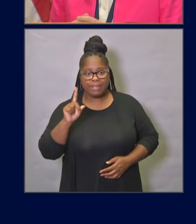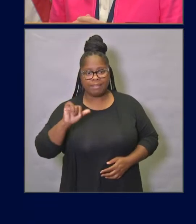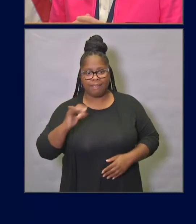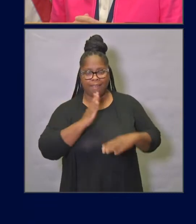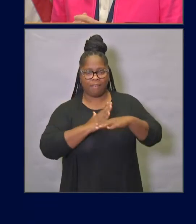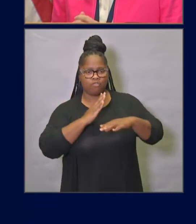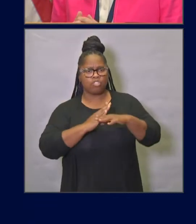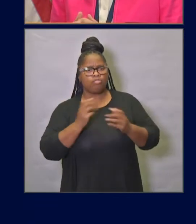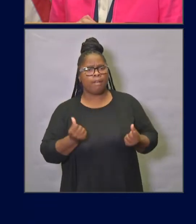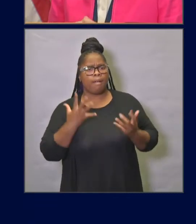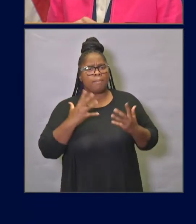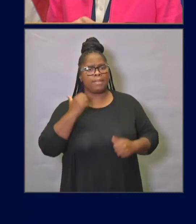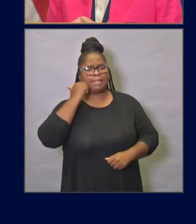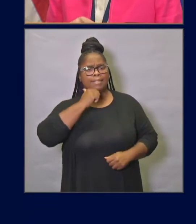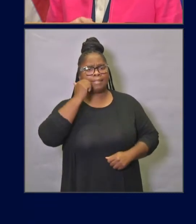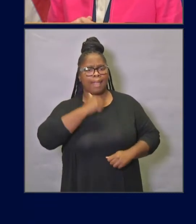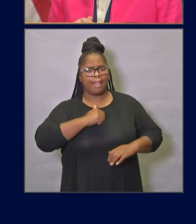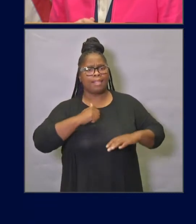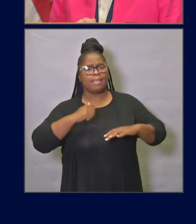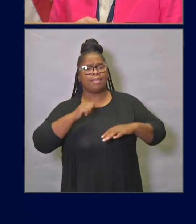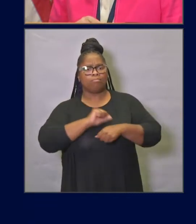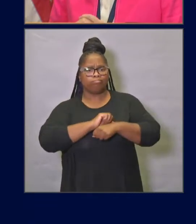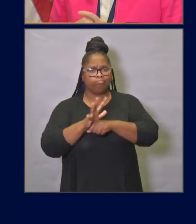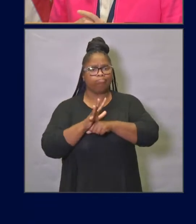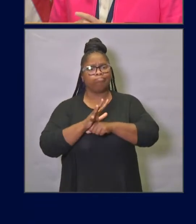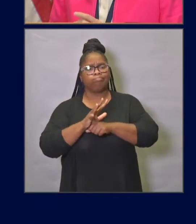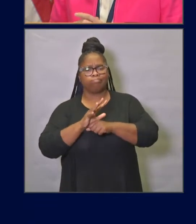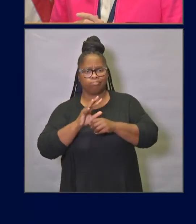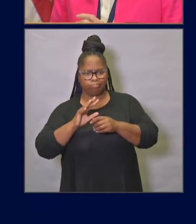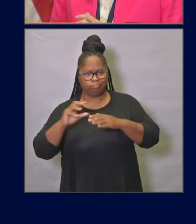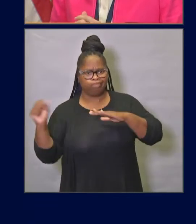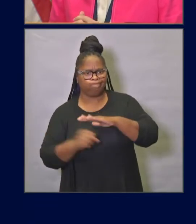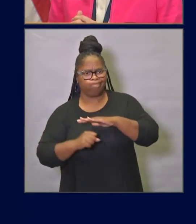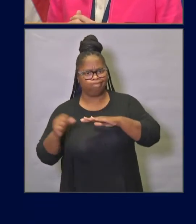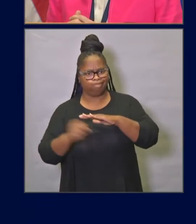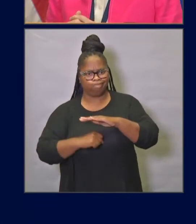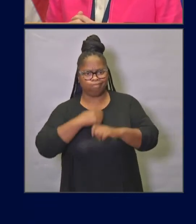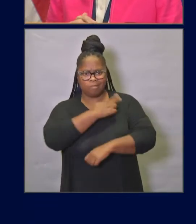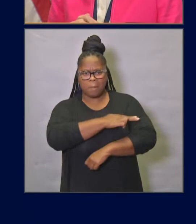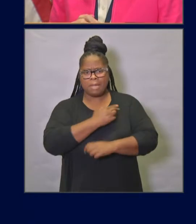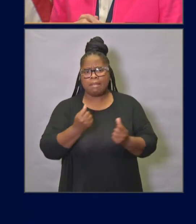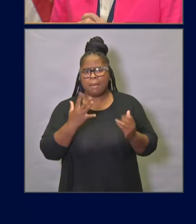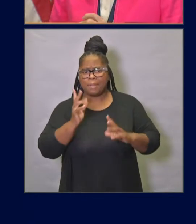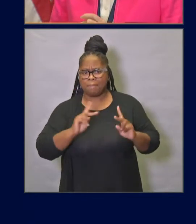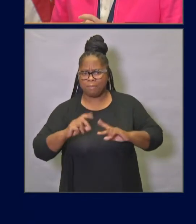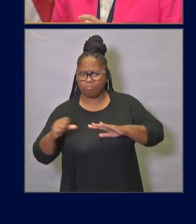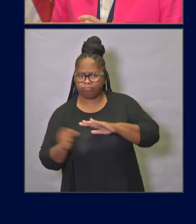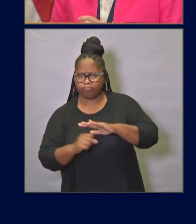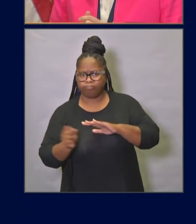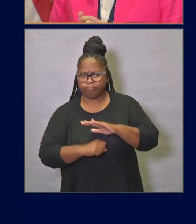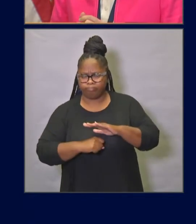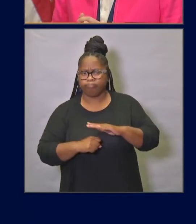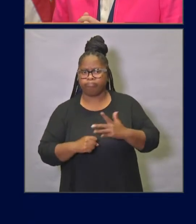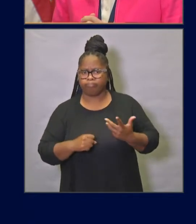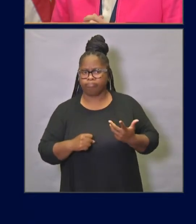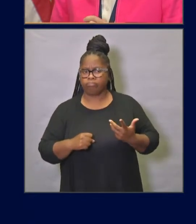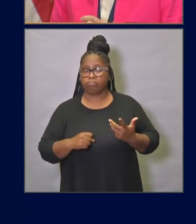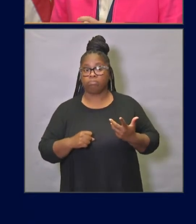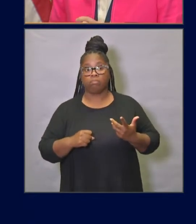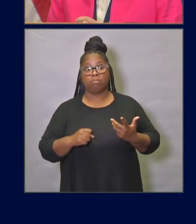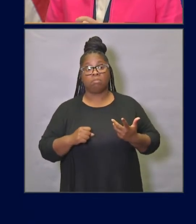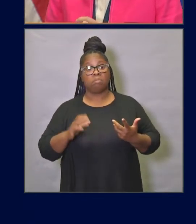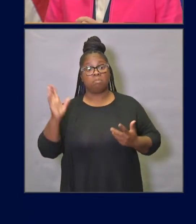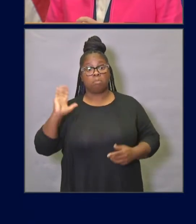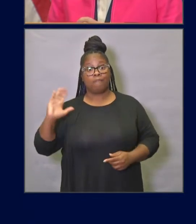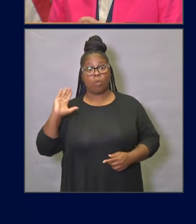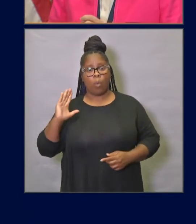daily COVID-19 hospitalizations. With our average daily hospitalizations returning to levels that we saw early on